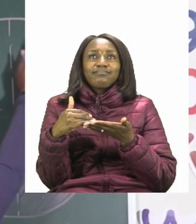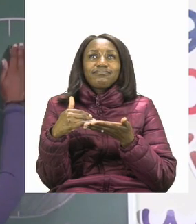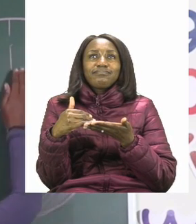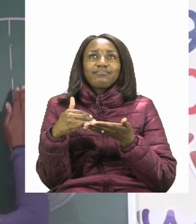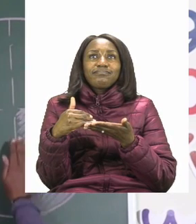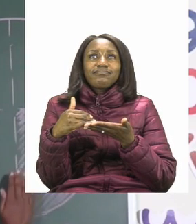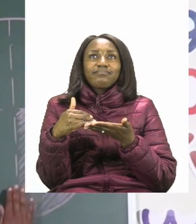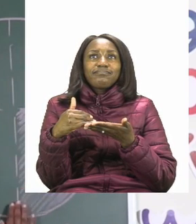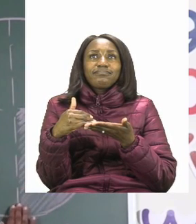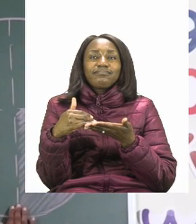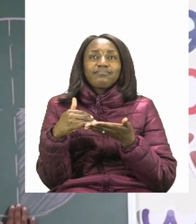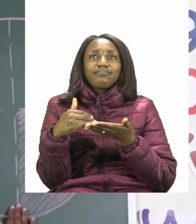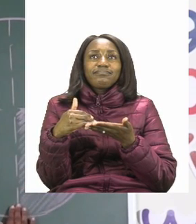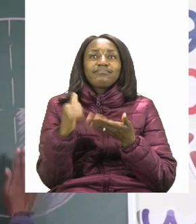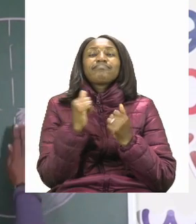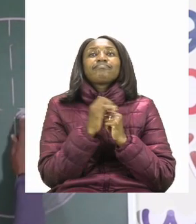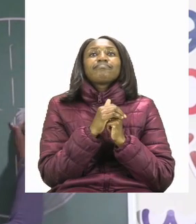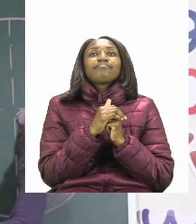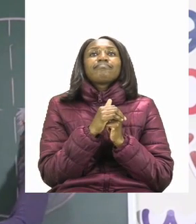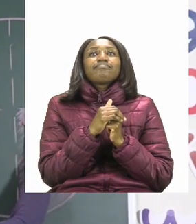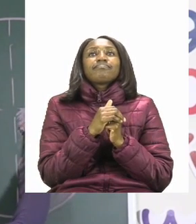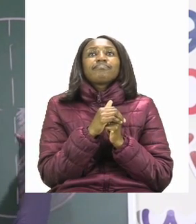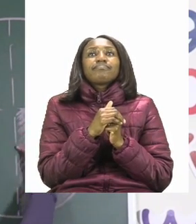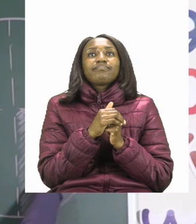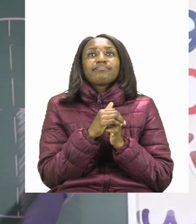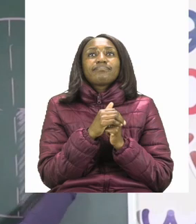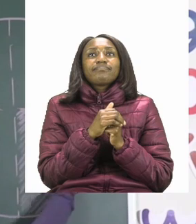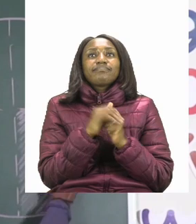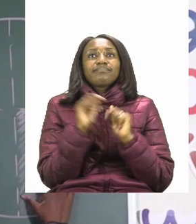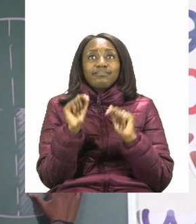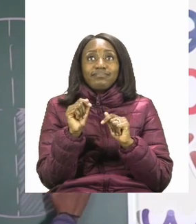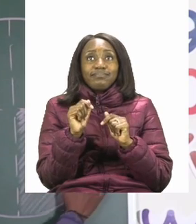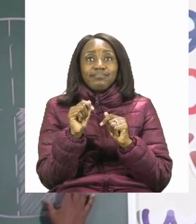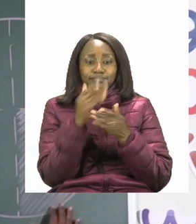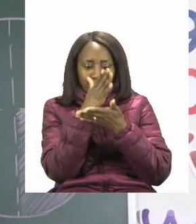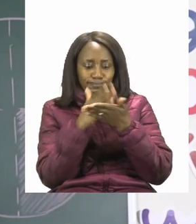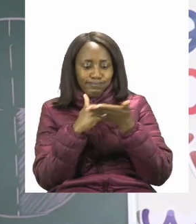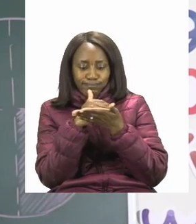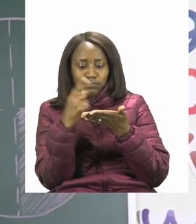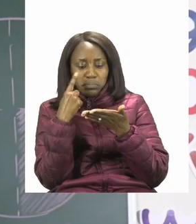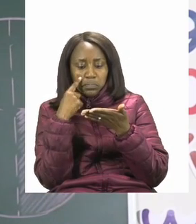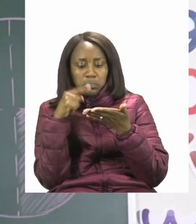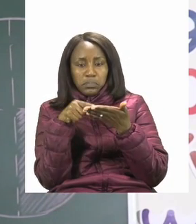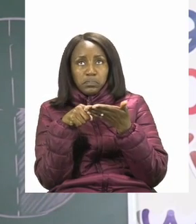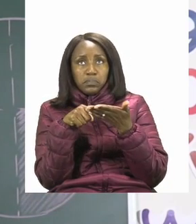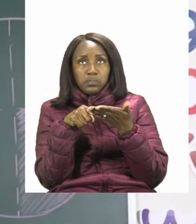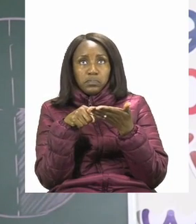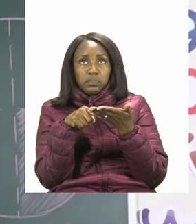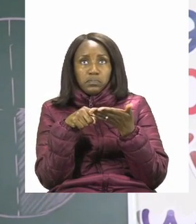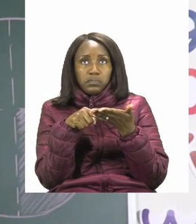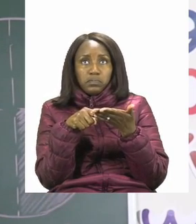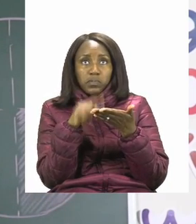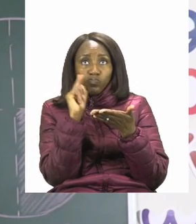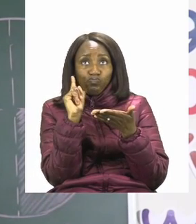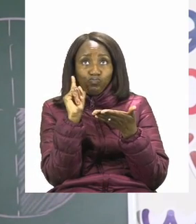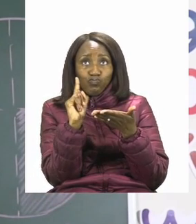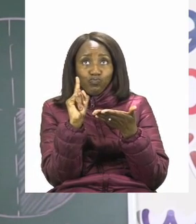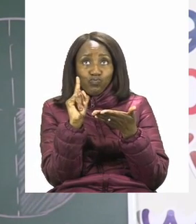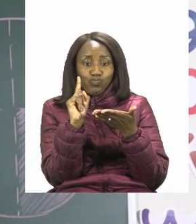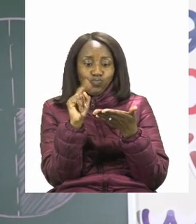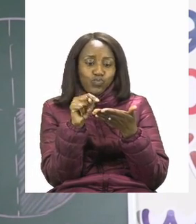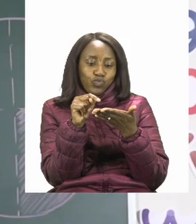and not down. So the part we can see here is one quarter.